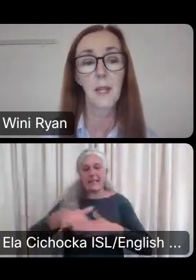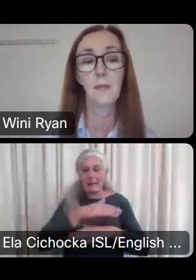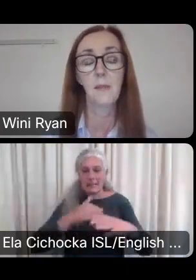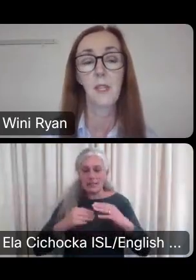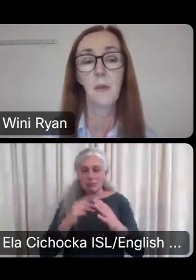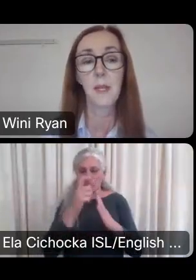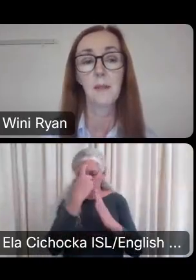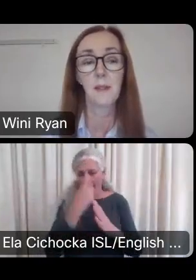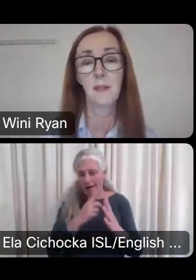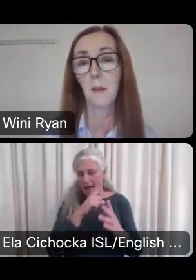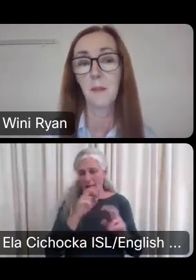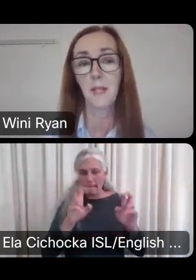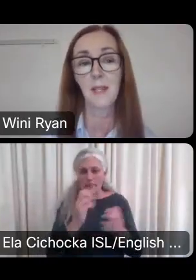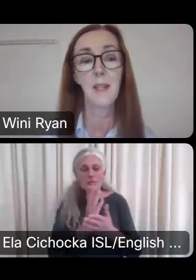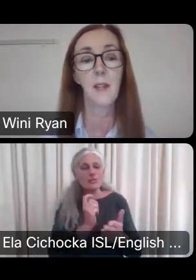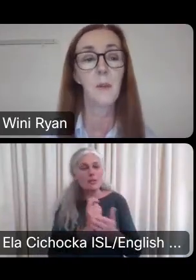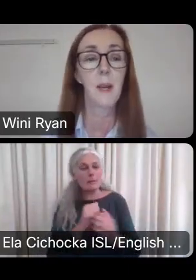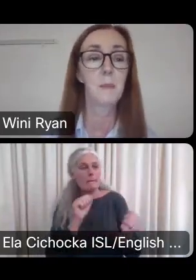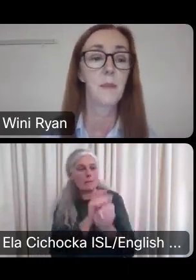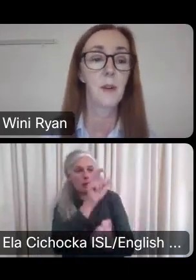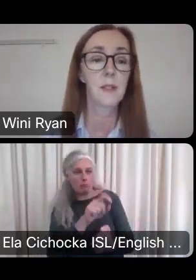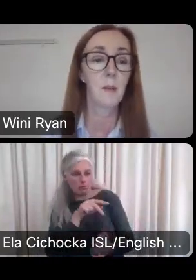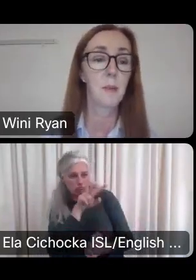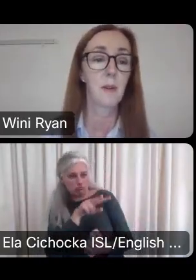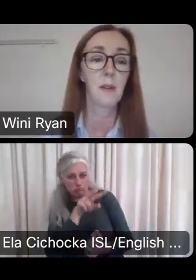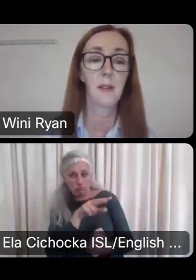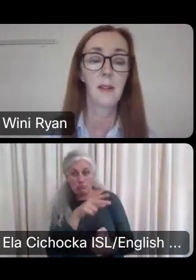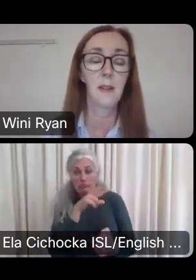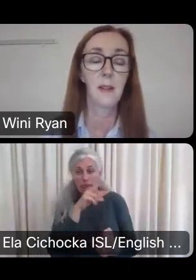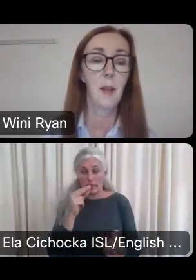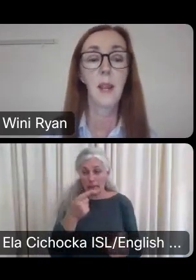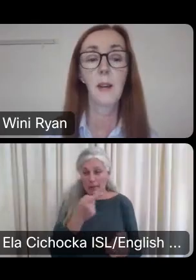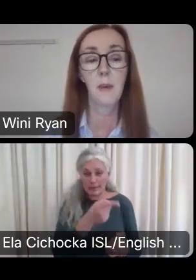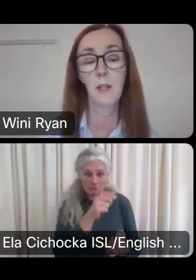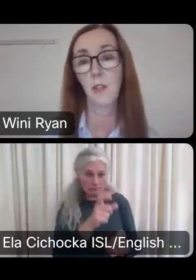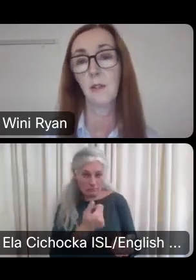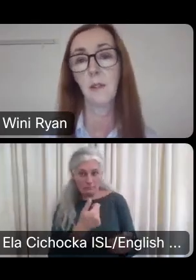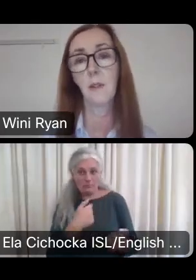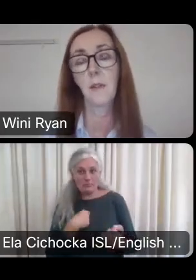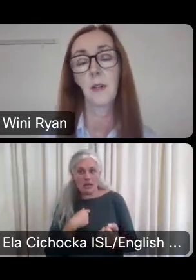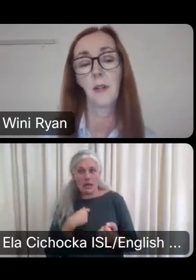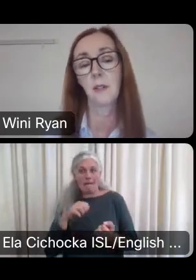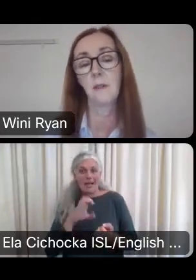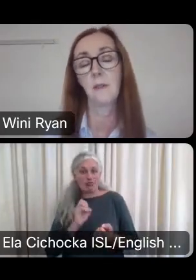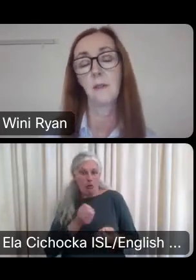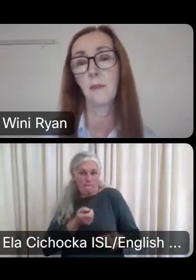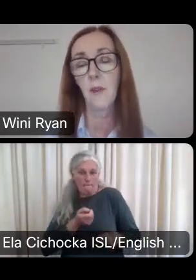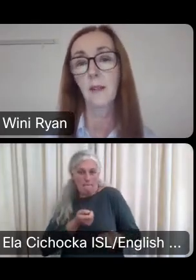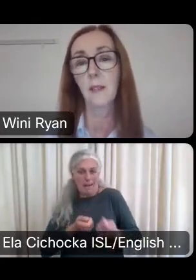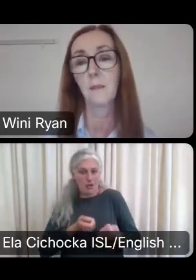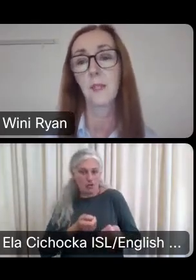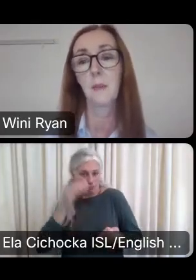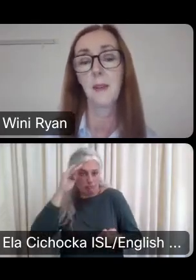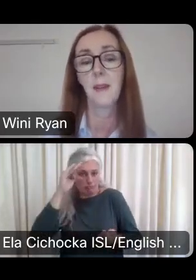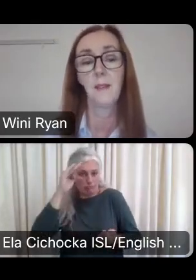Sometimes if you meet somebody who might be, for example, a micromanager, or you don't